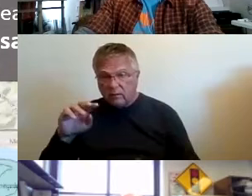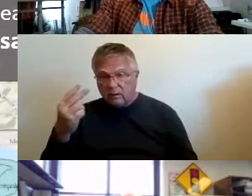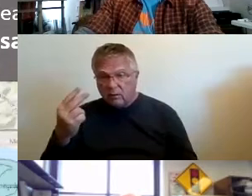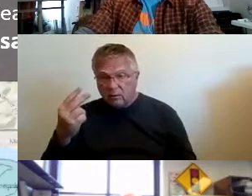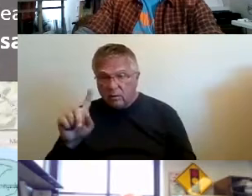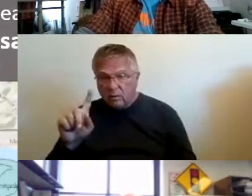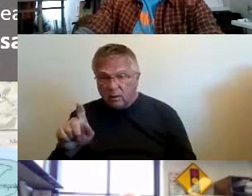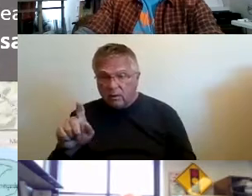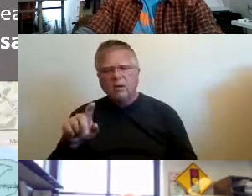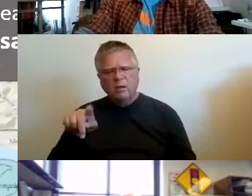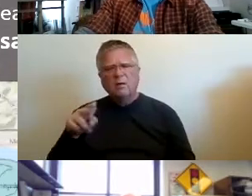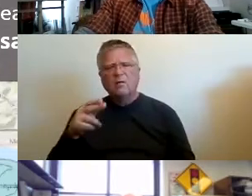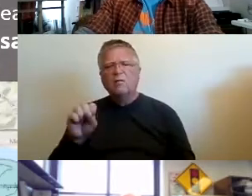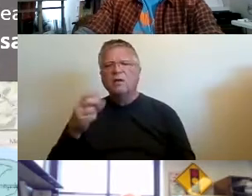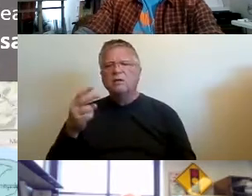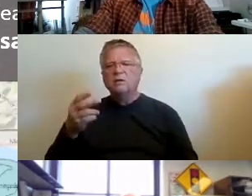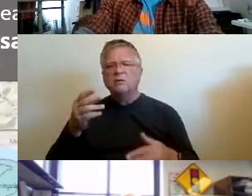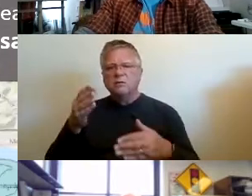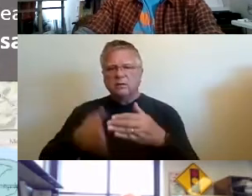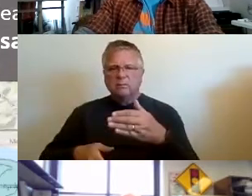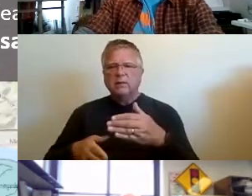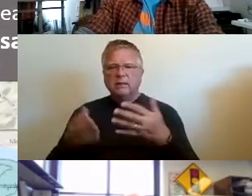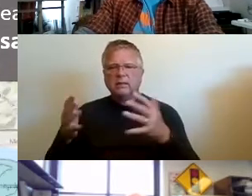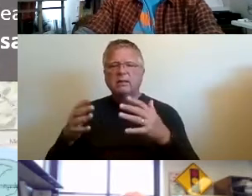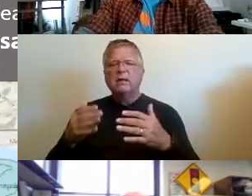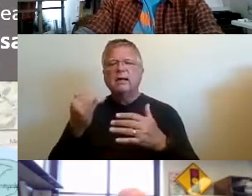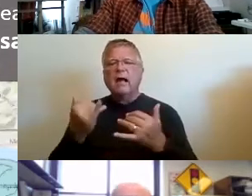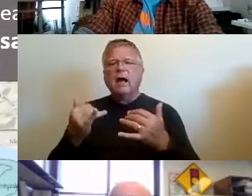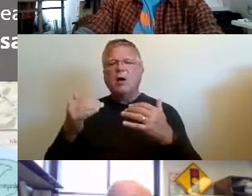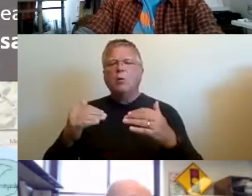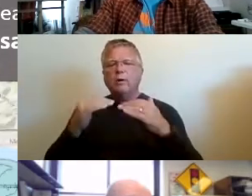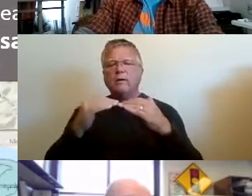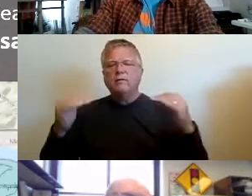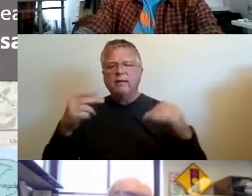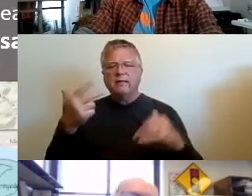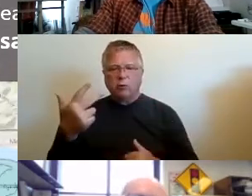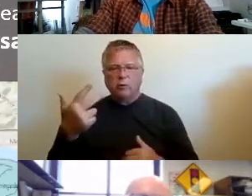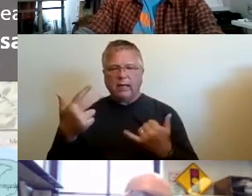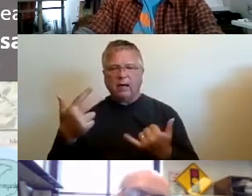Yeah, the phase 2 of this project is completed, and now we are in the phase 3. That's right.